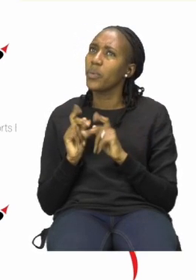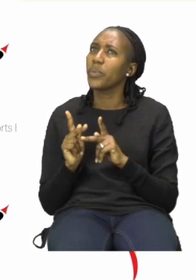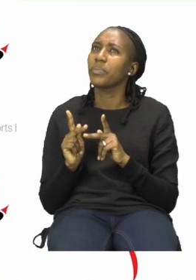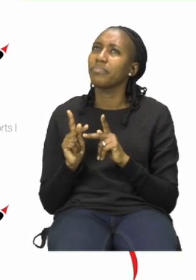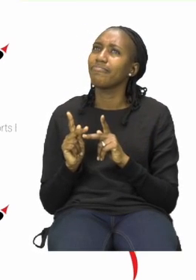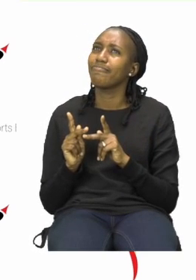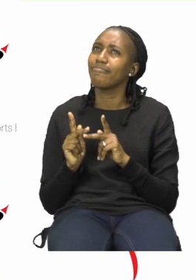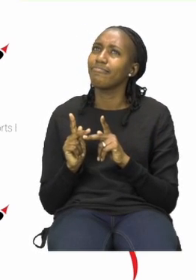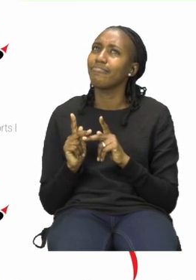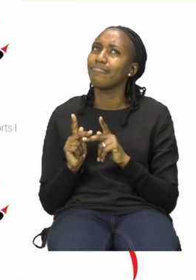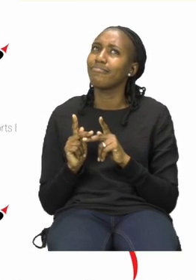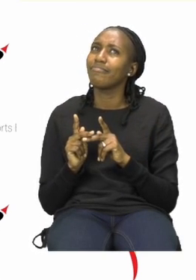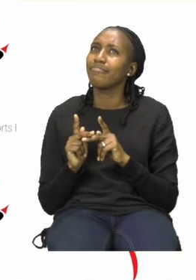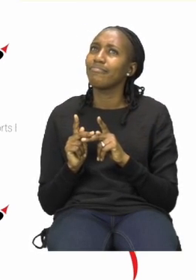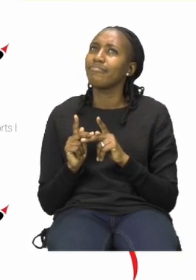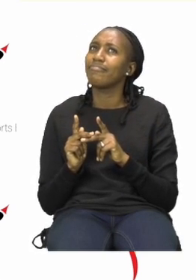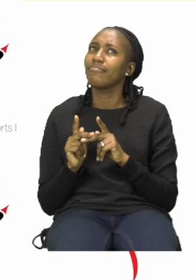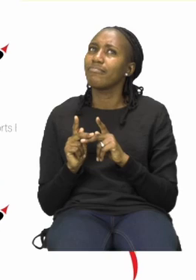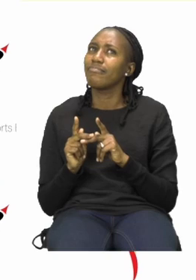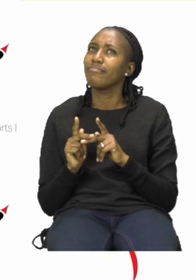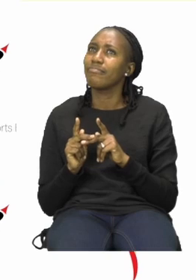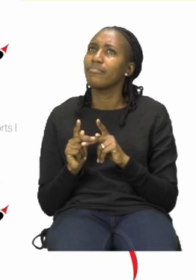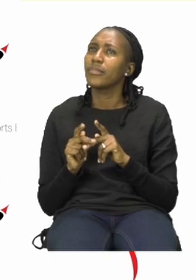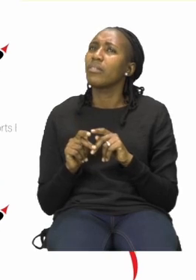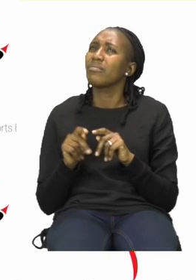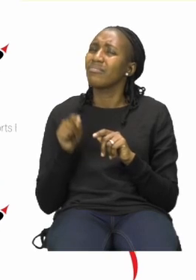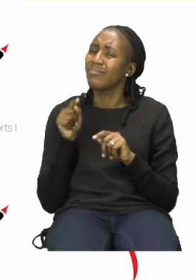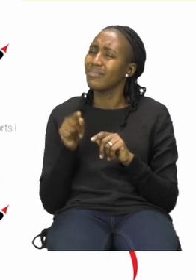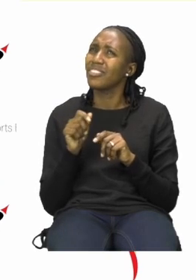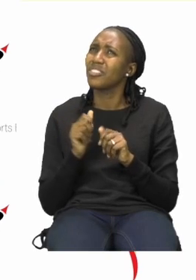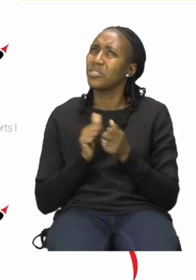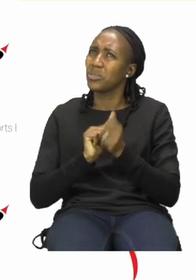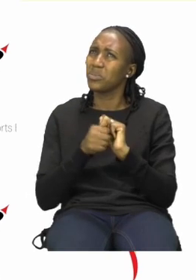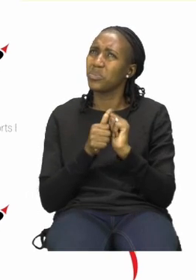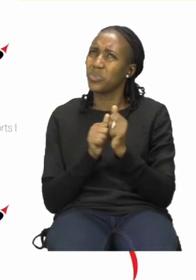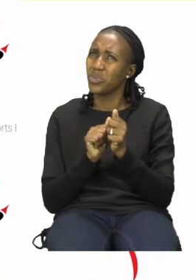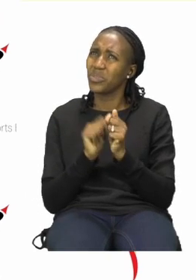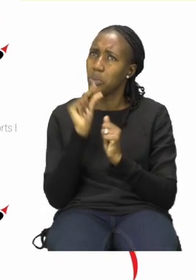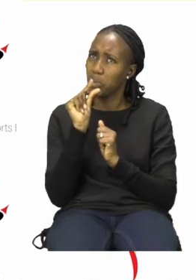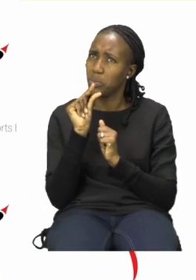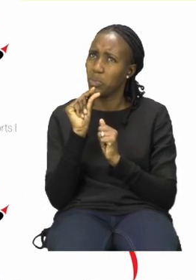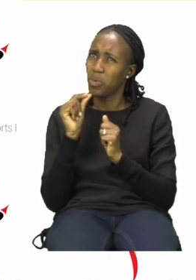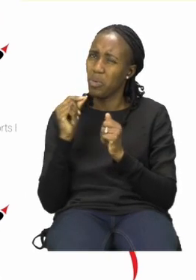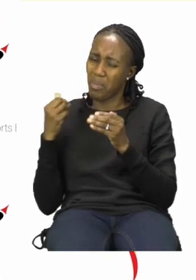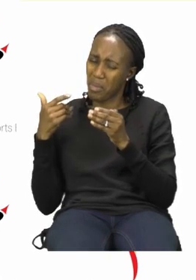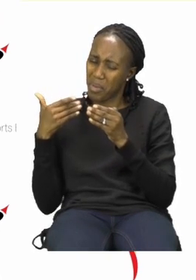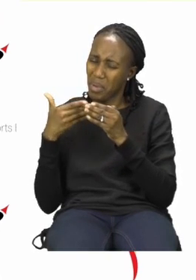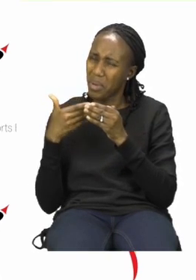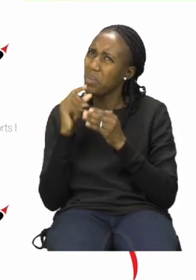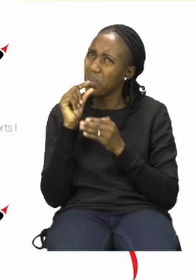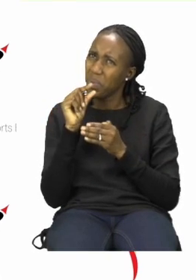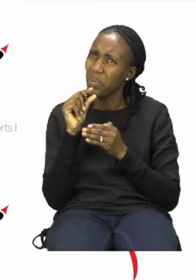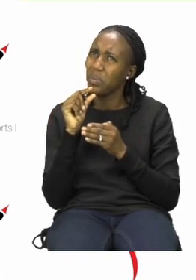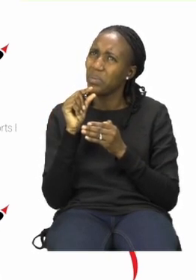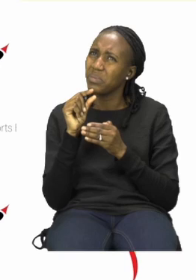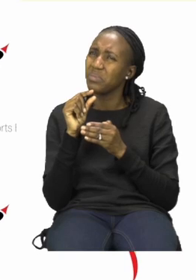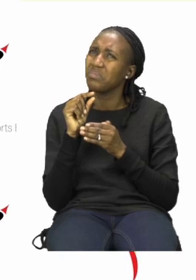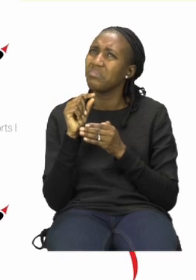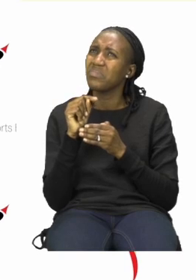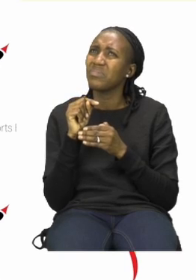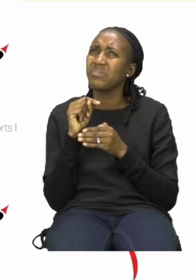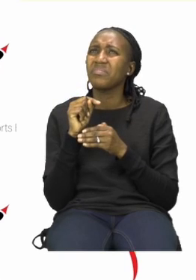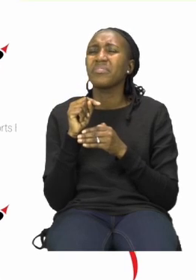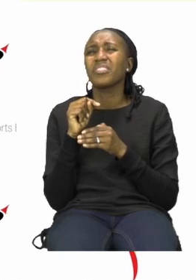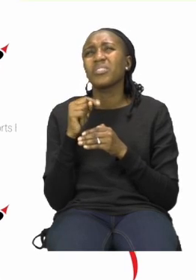Being that young as a sport code, there's not much to brag about, except that maybe even during